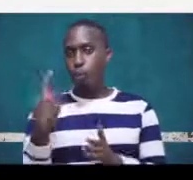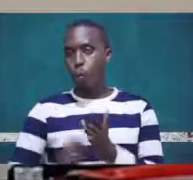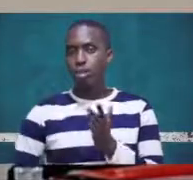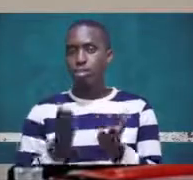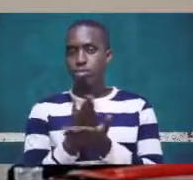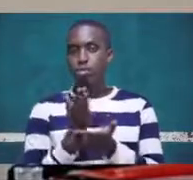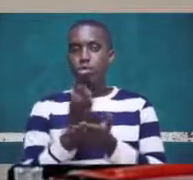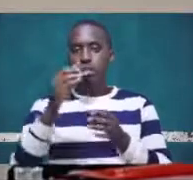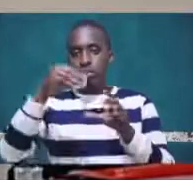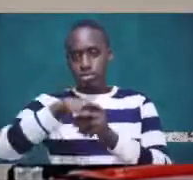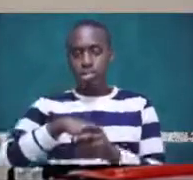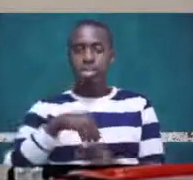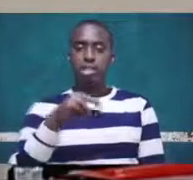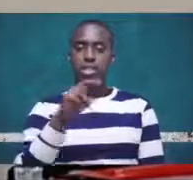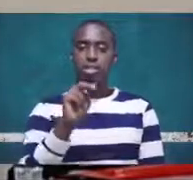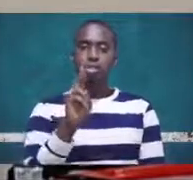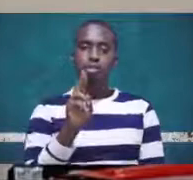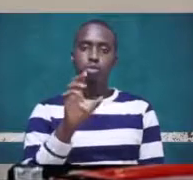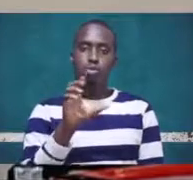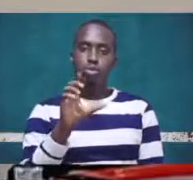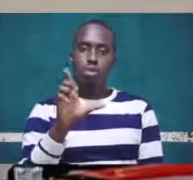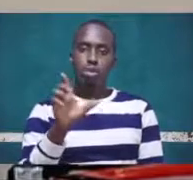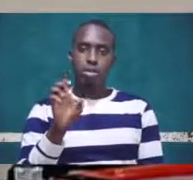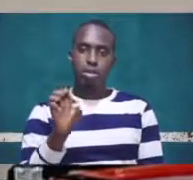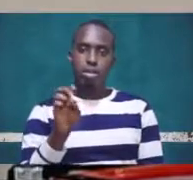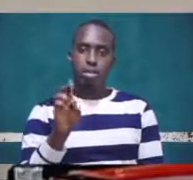is embedded within our nucleus as information.